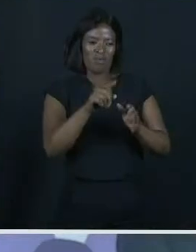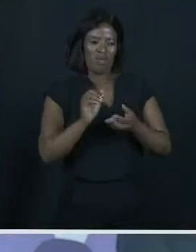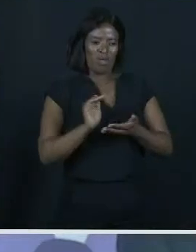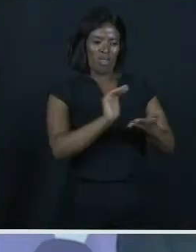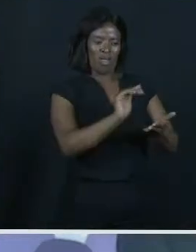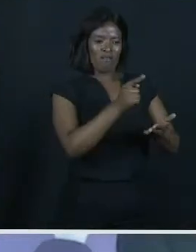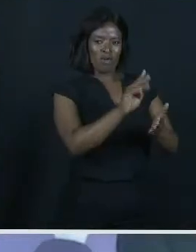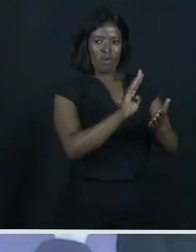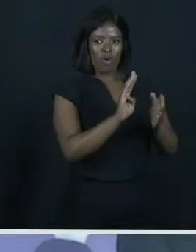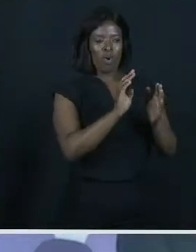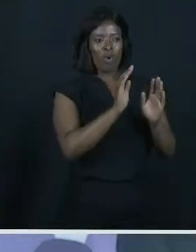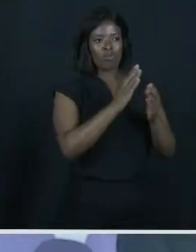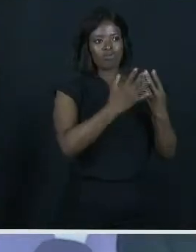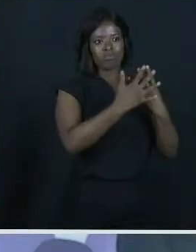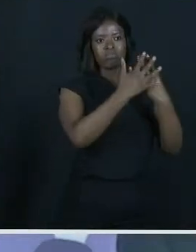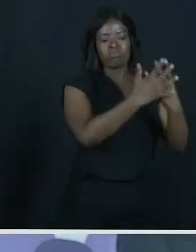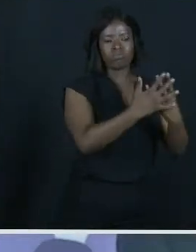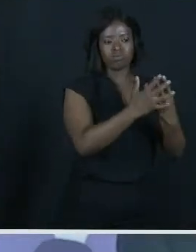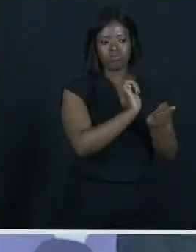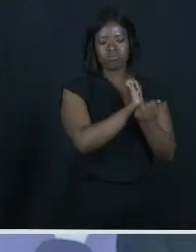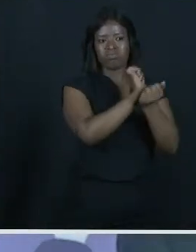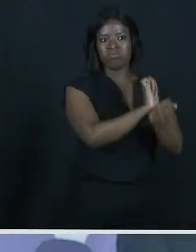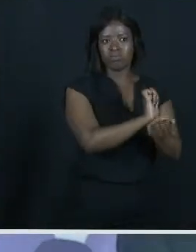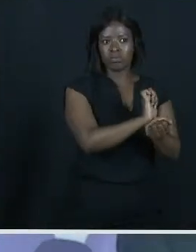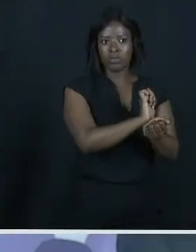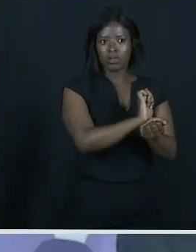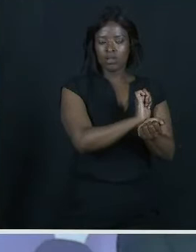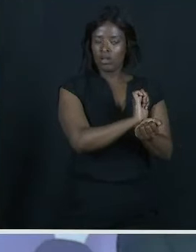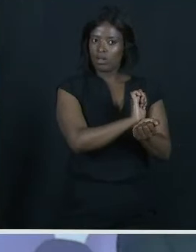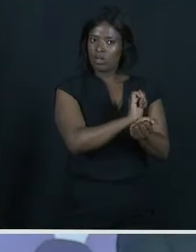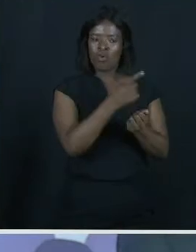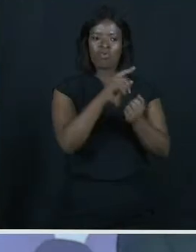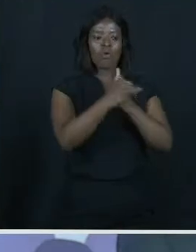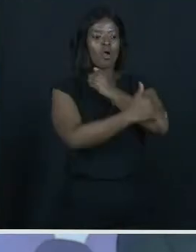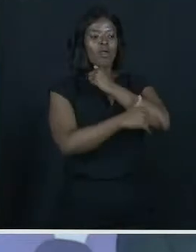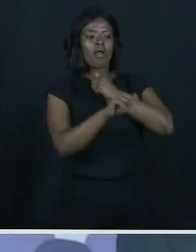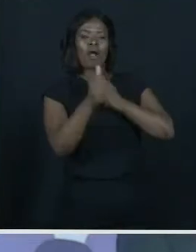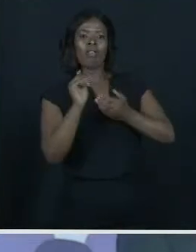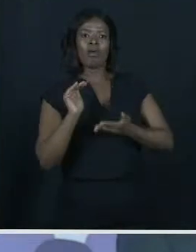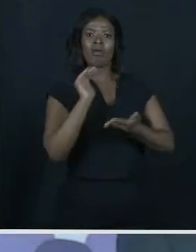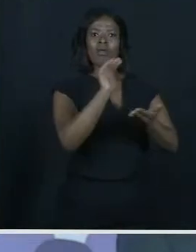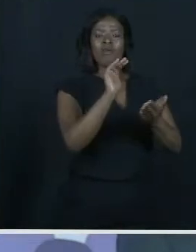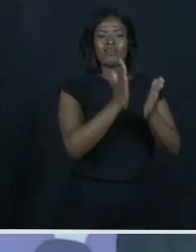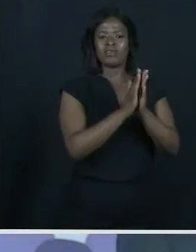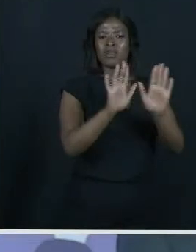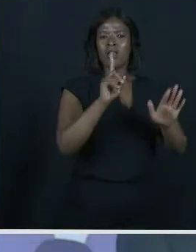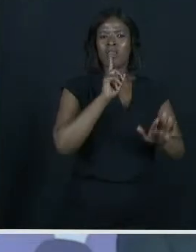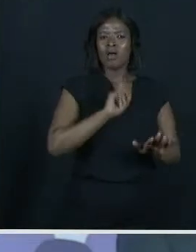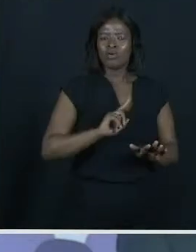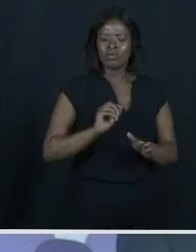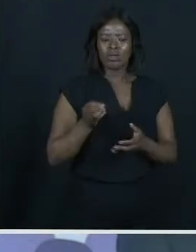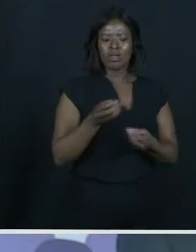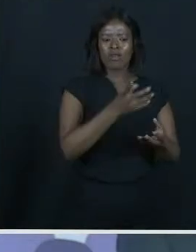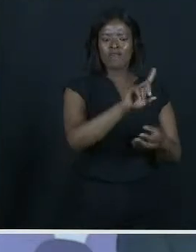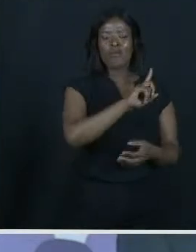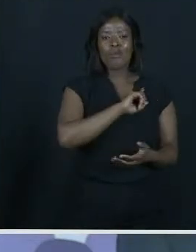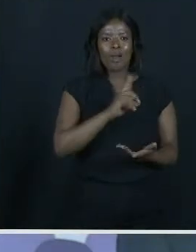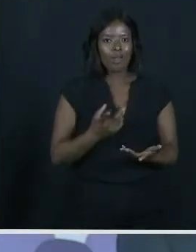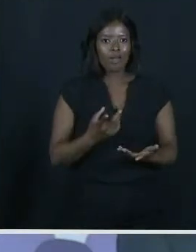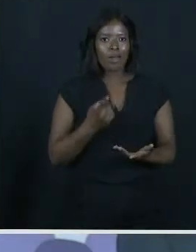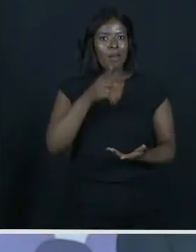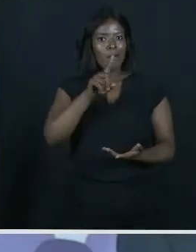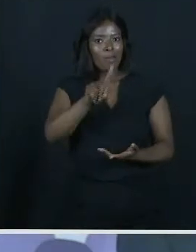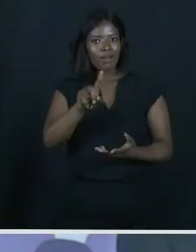Why should bail be given for anybody if that's the case? The law should apply to everybody. Rape